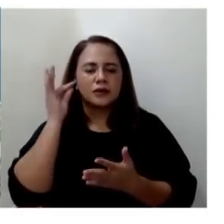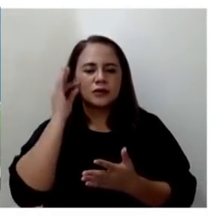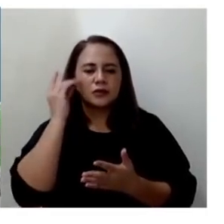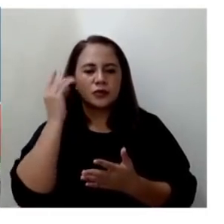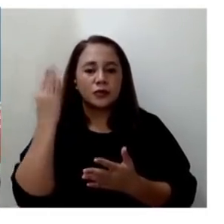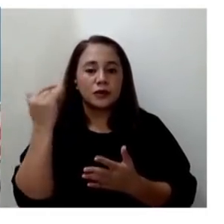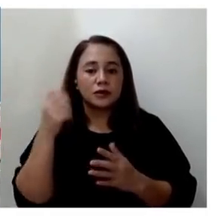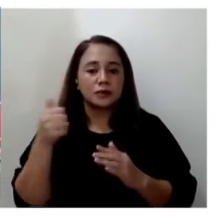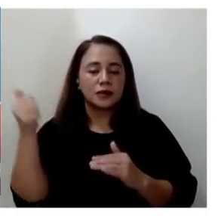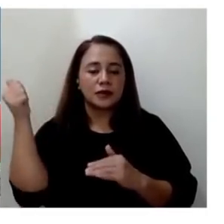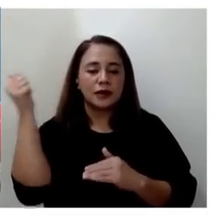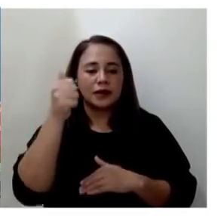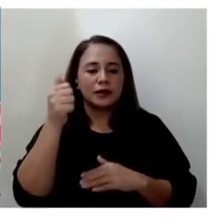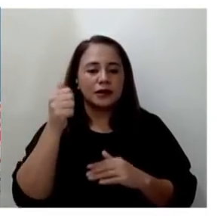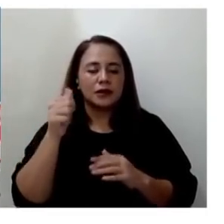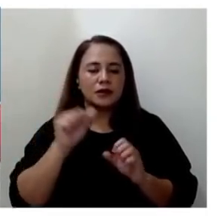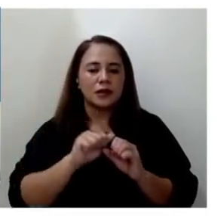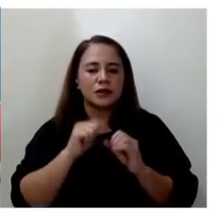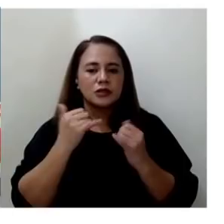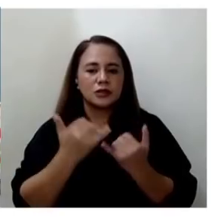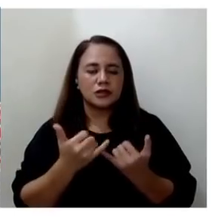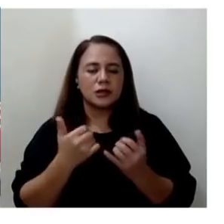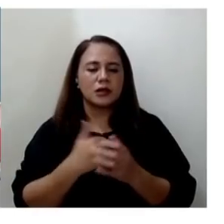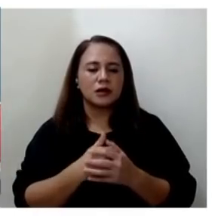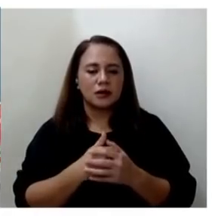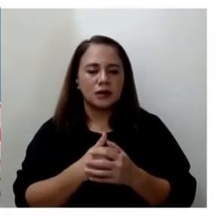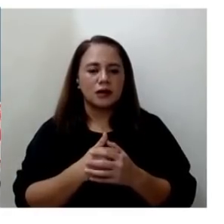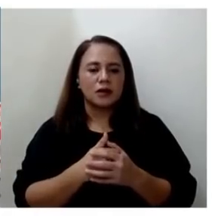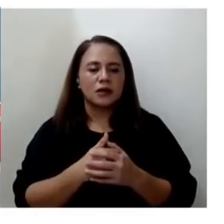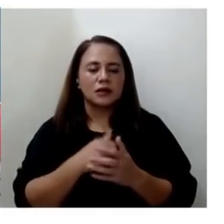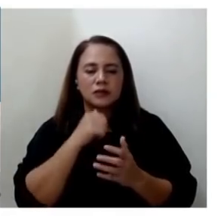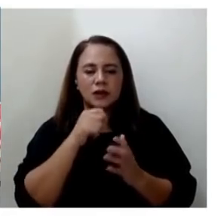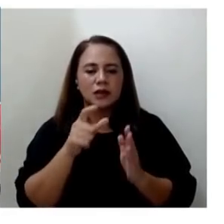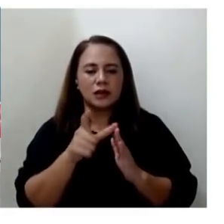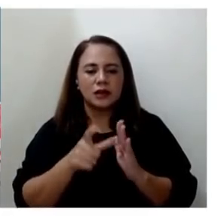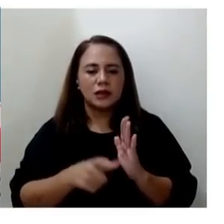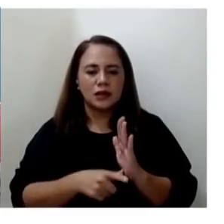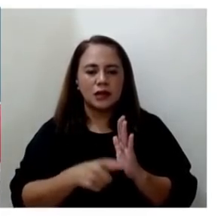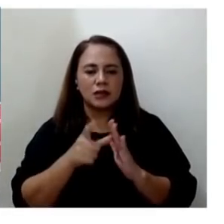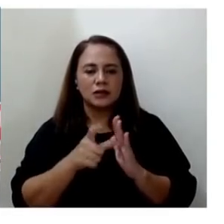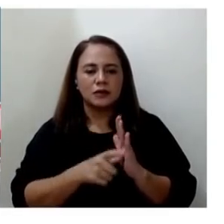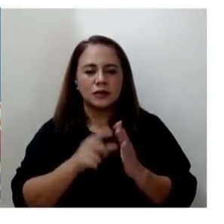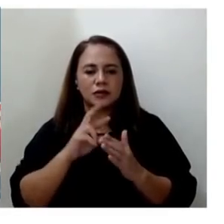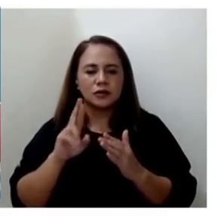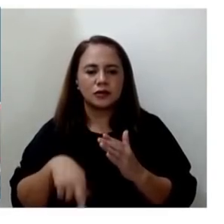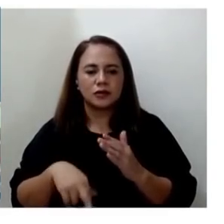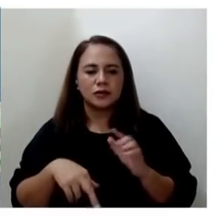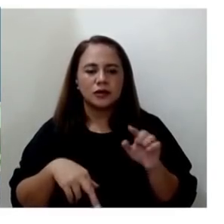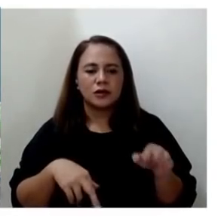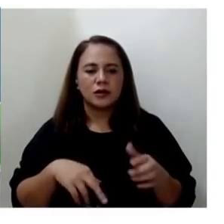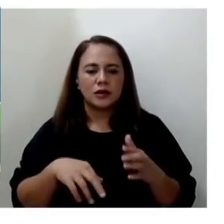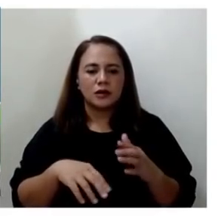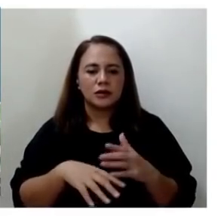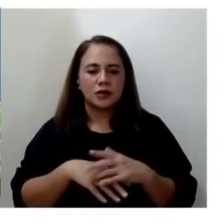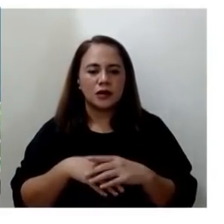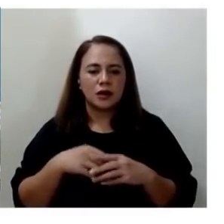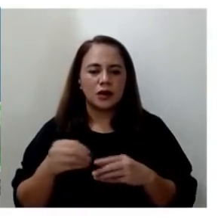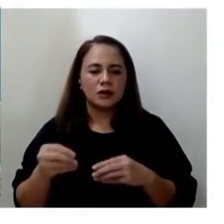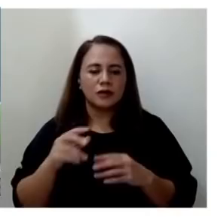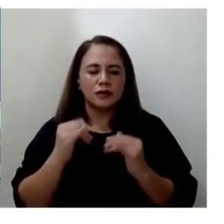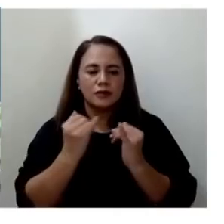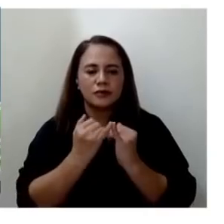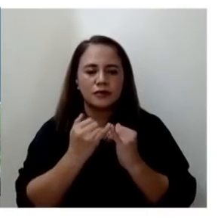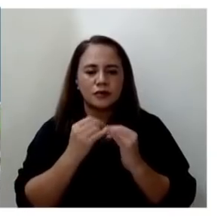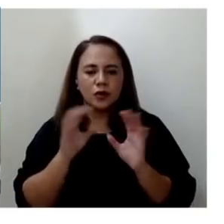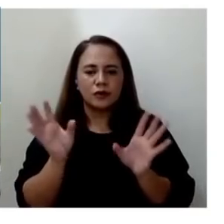na agency doon po sa illegal, yung mga resolutions na inilibas ng filial